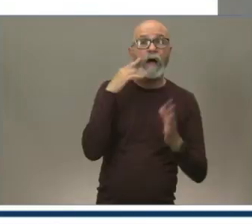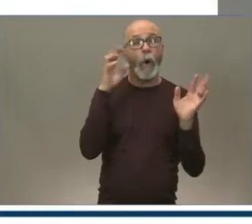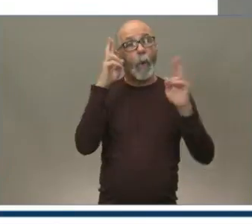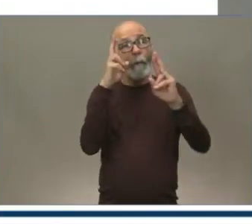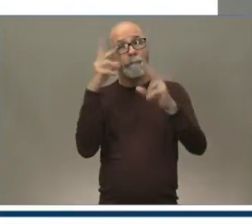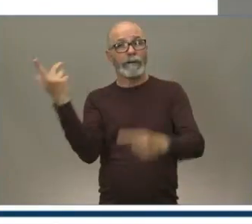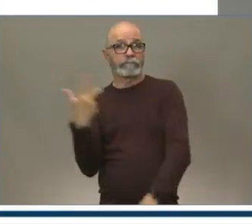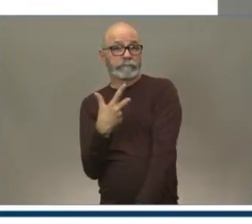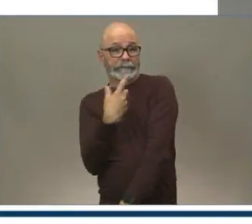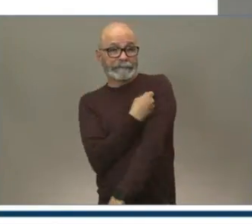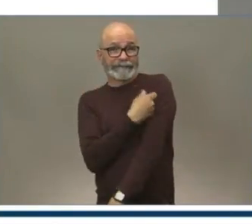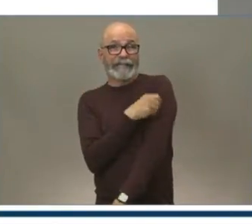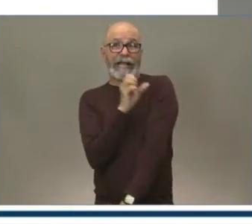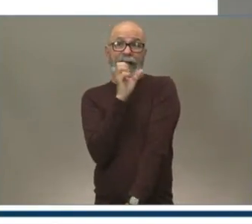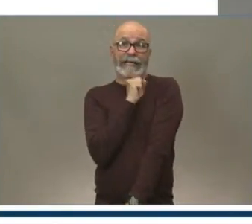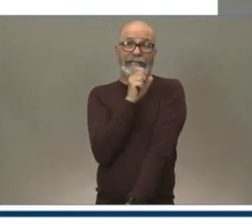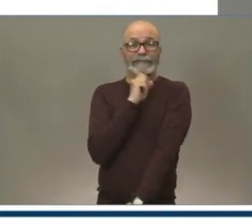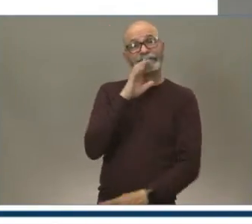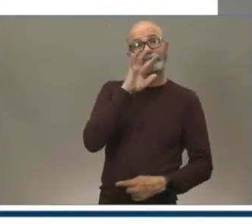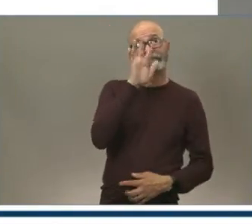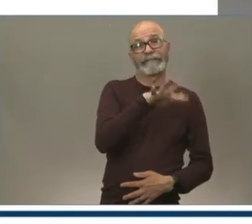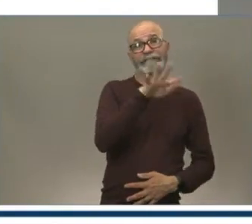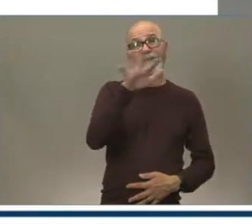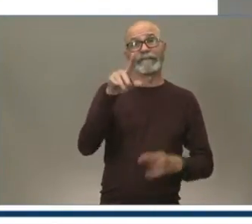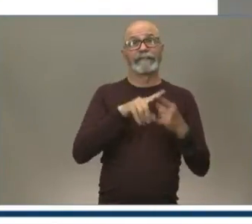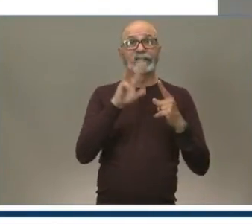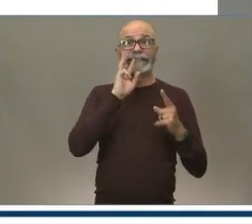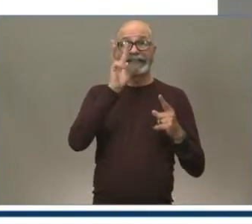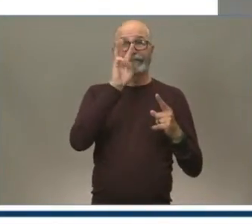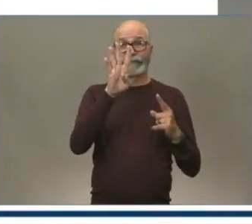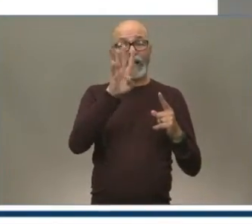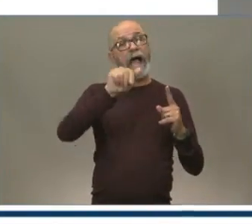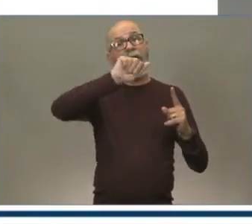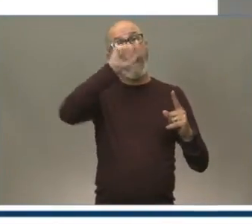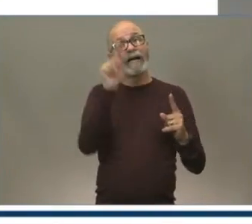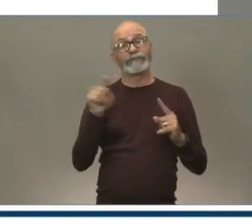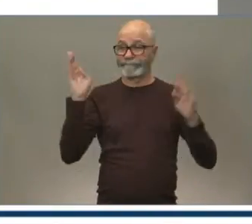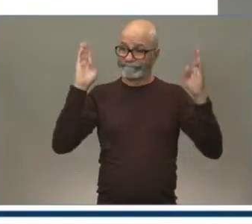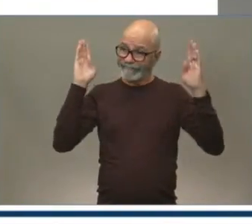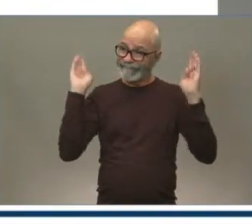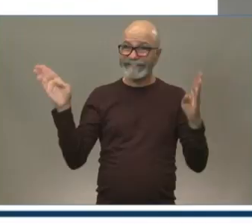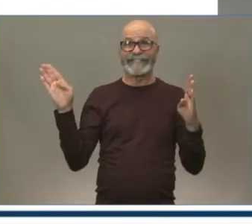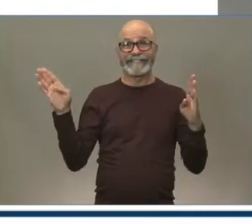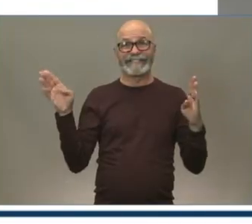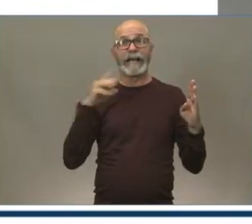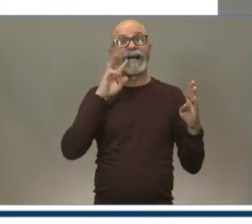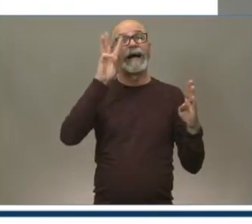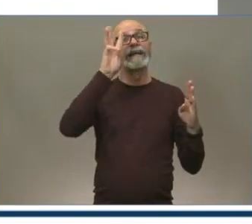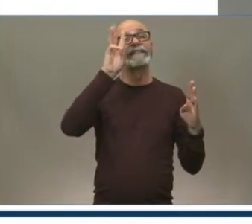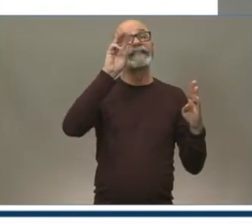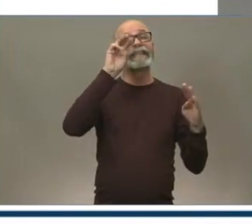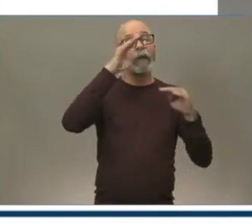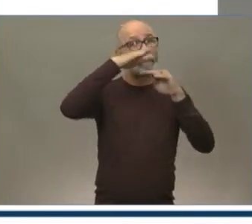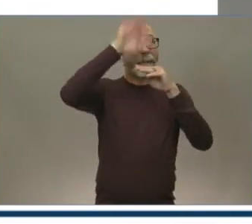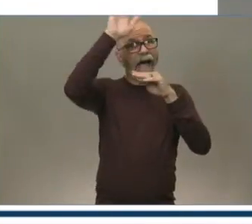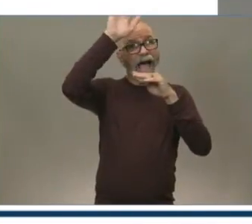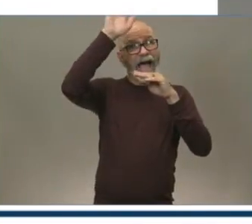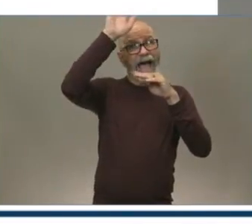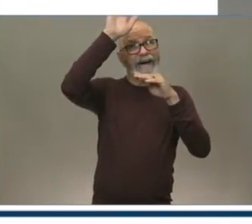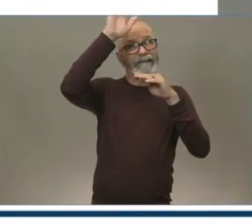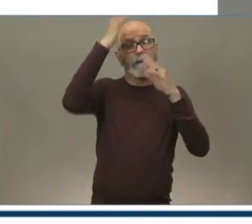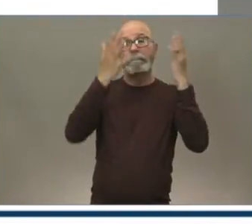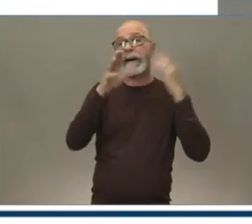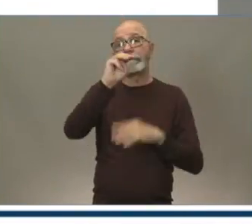to 64-year-olds AstraZeneca, 60 to 64-year-olds and above. It'll be in the second week in May when we're